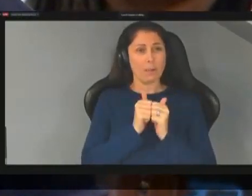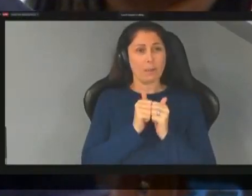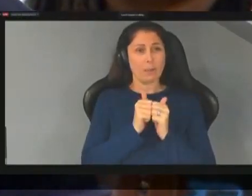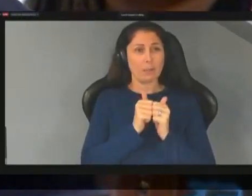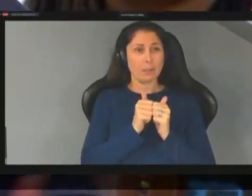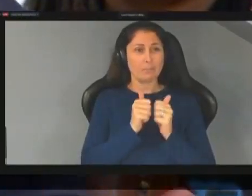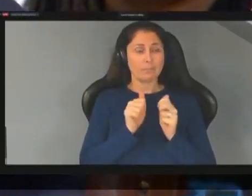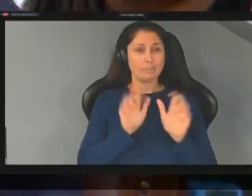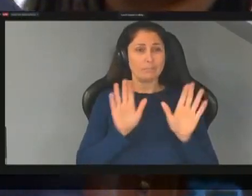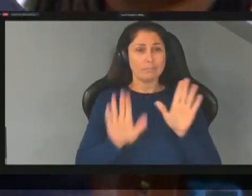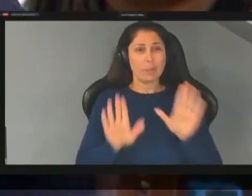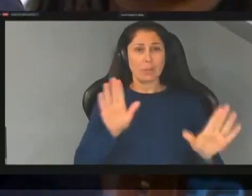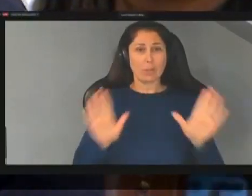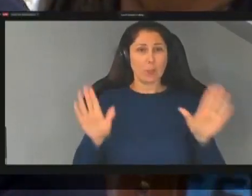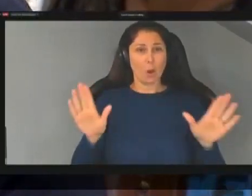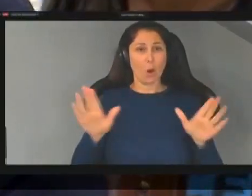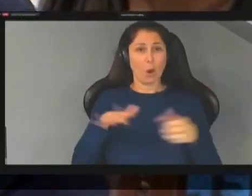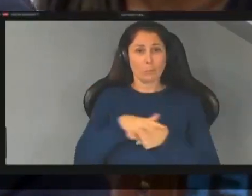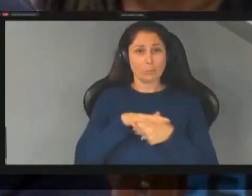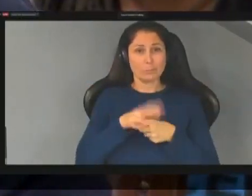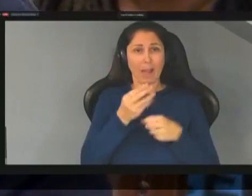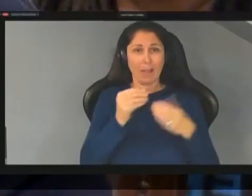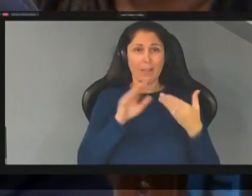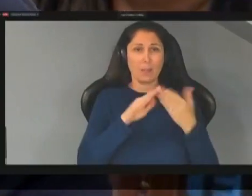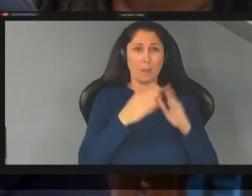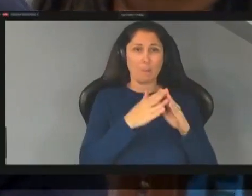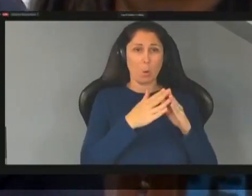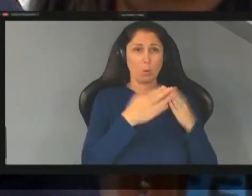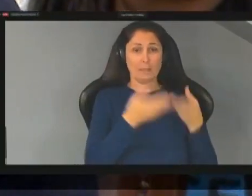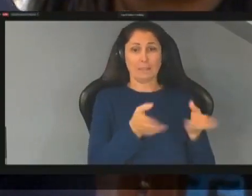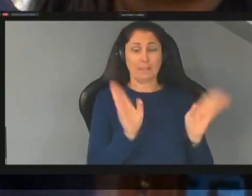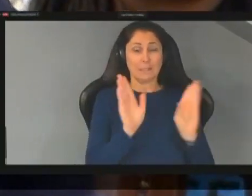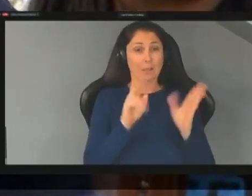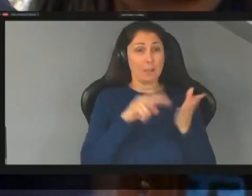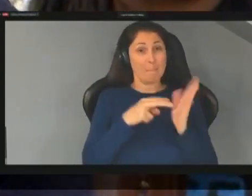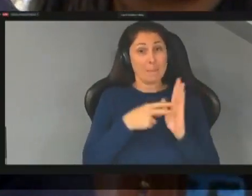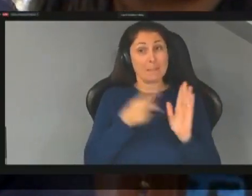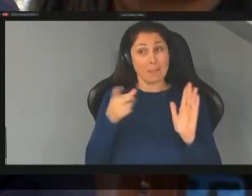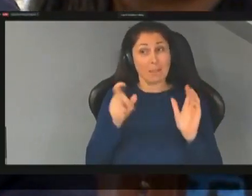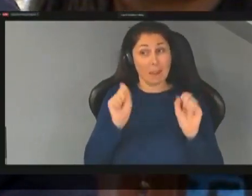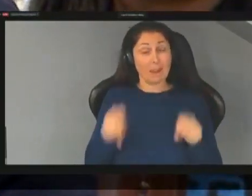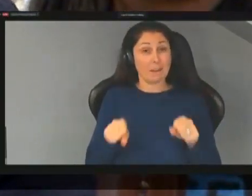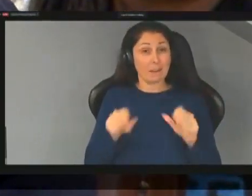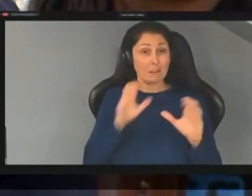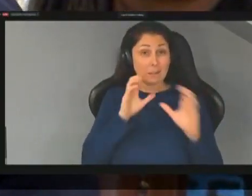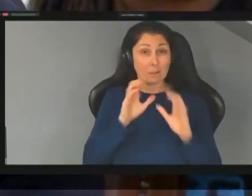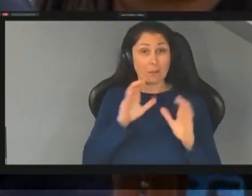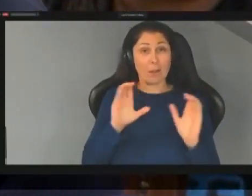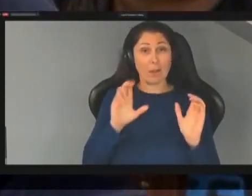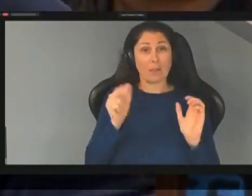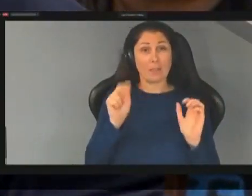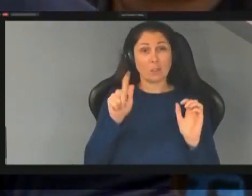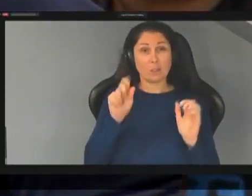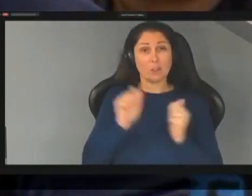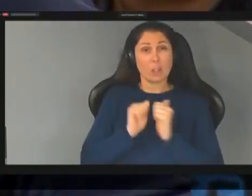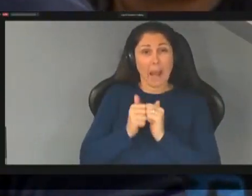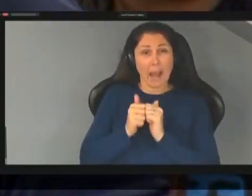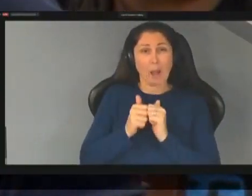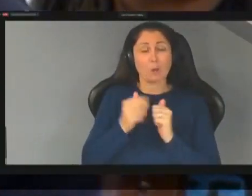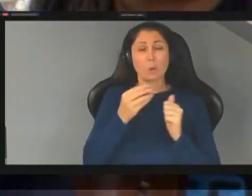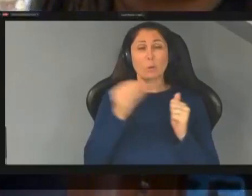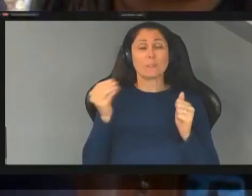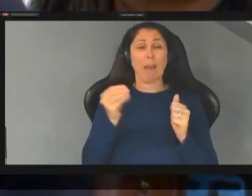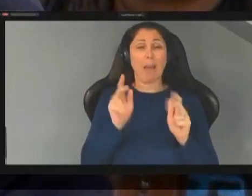their constituents and with the communities at large, the means by which they typically communicate, the channels and the populations that